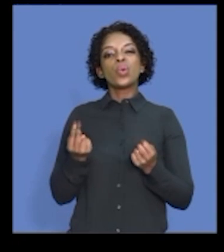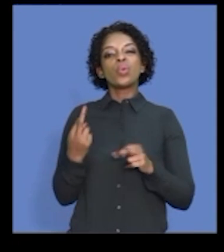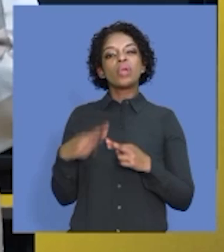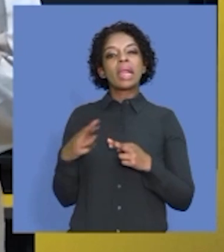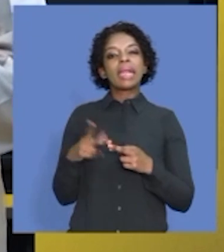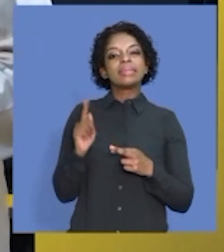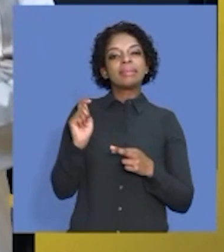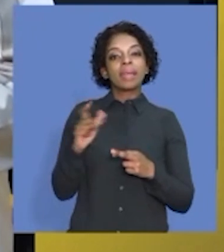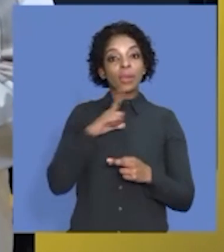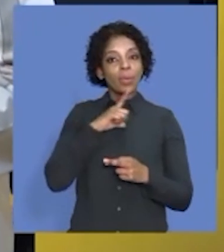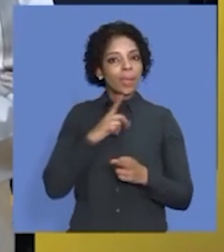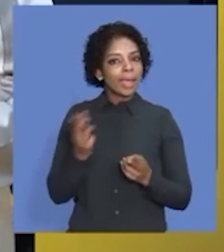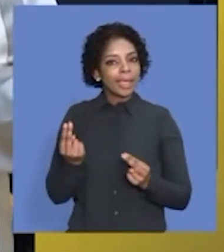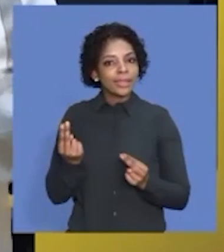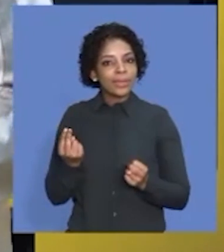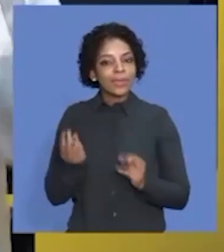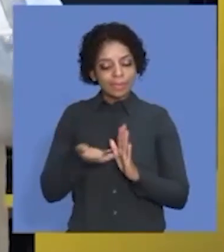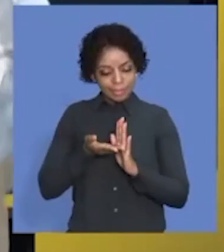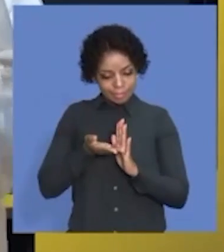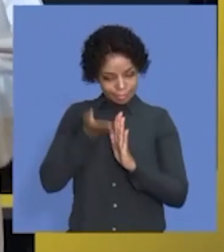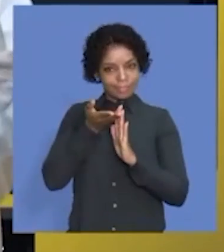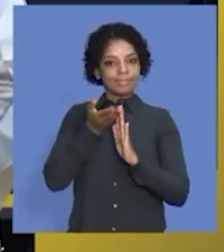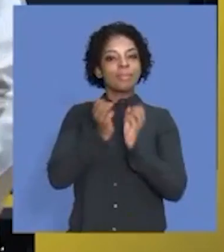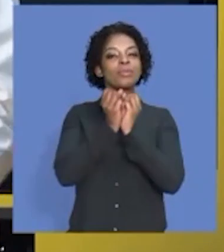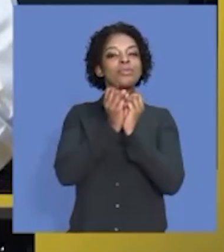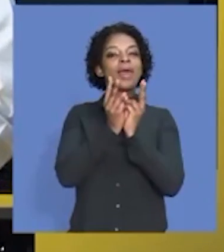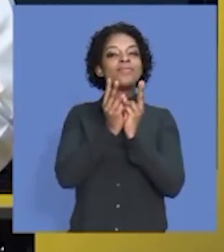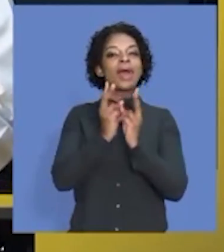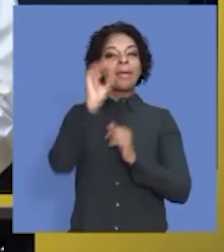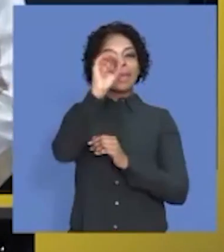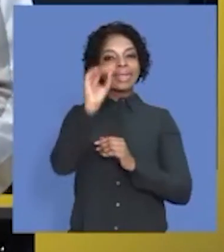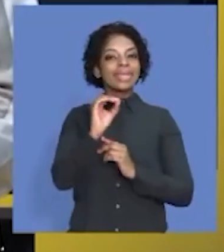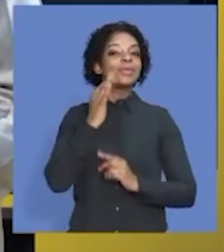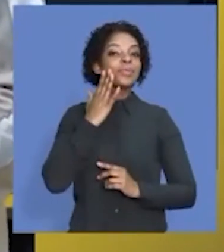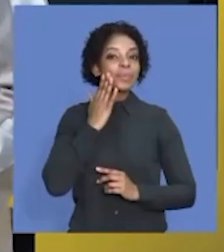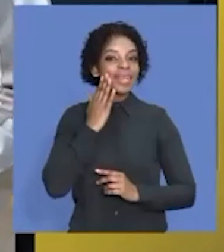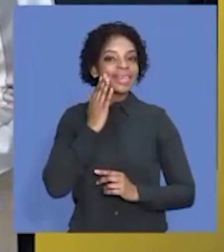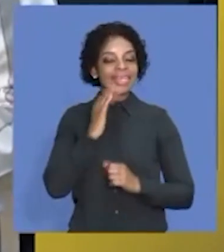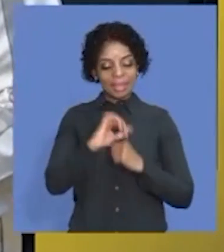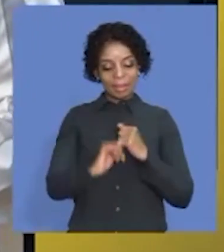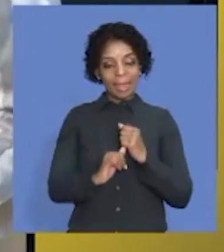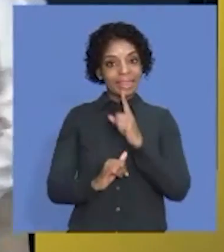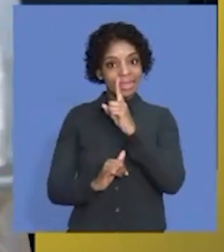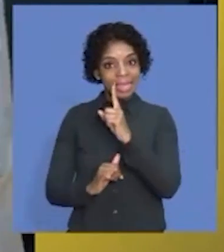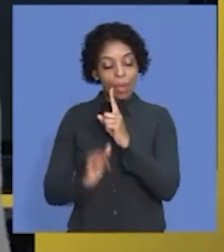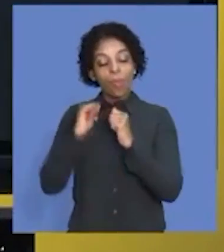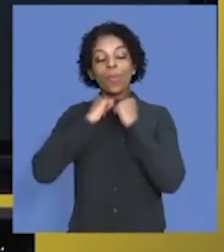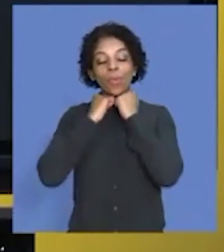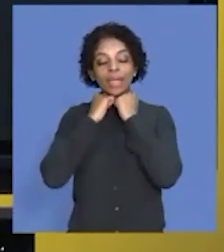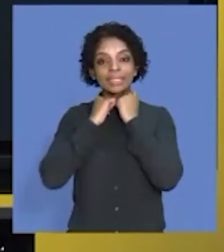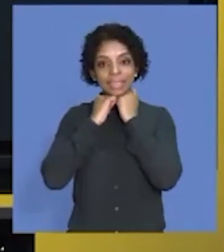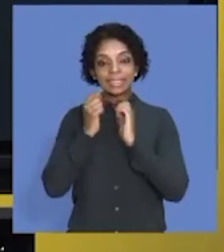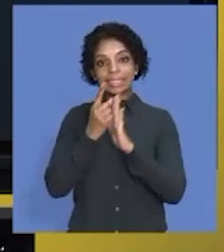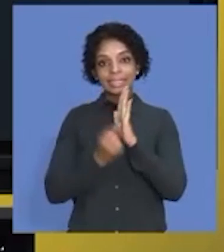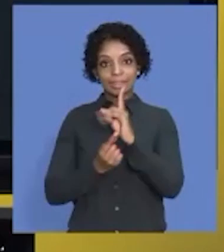new rental? Because the rent increased by 12% on the 1st of August. Got it? Brilliant. Let's move